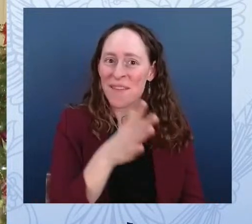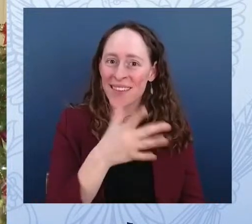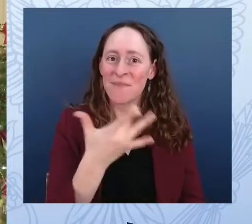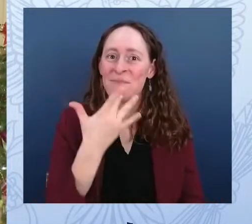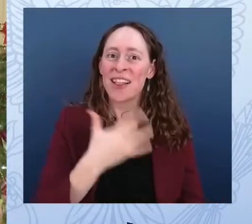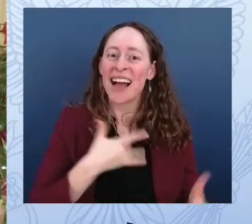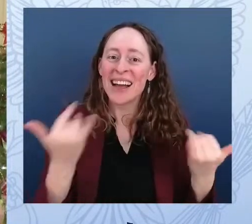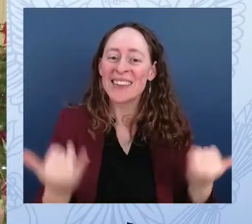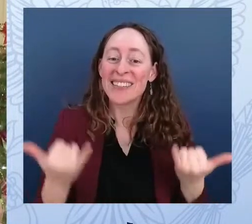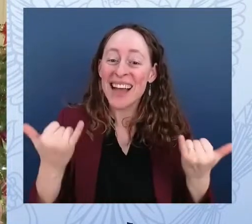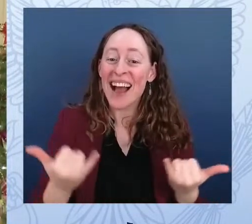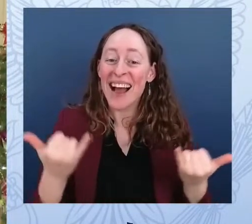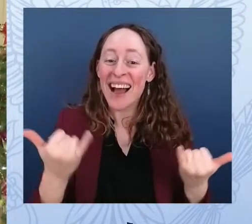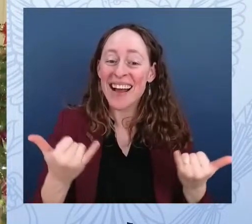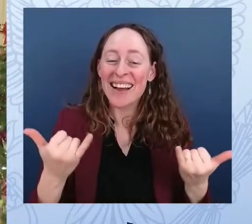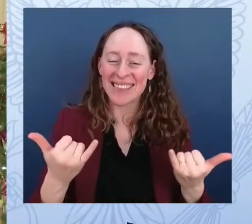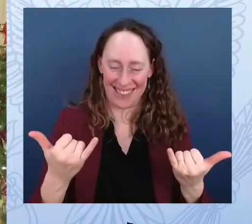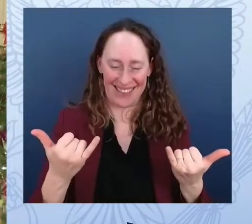Lieutenant Garden.